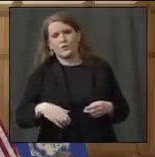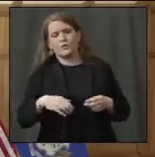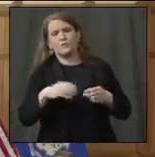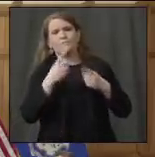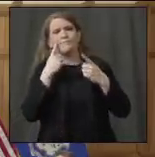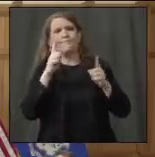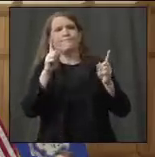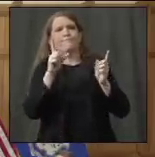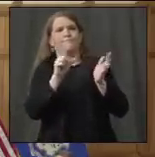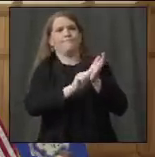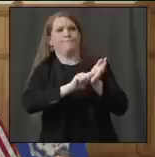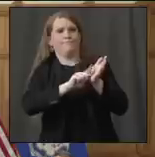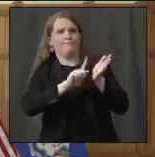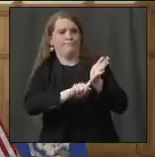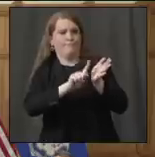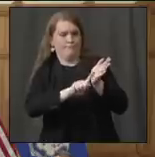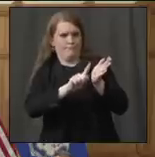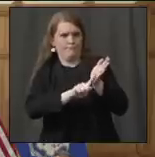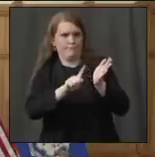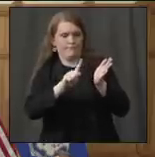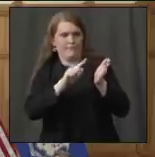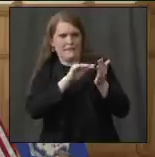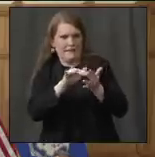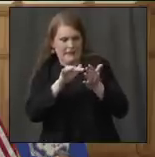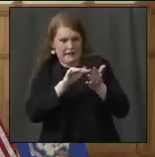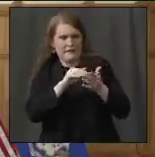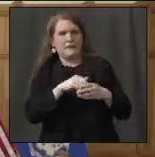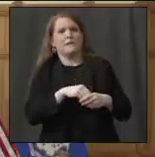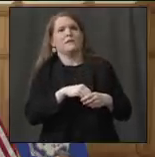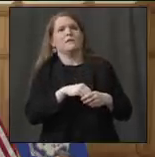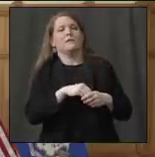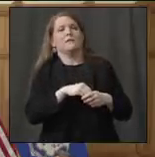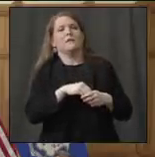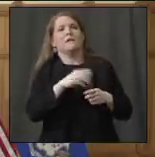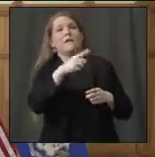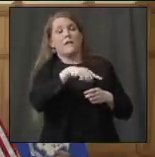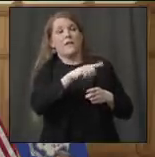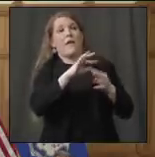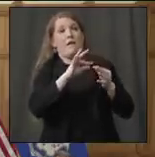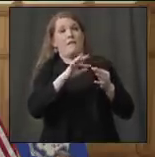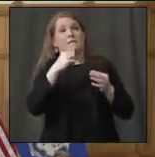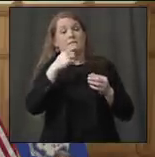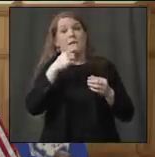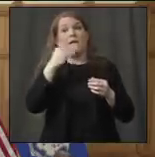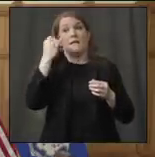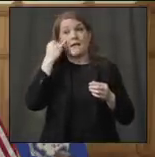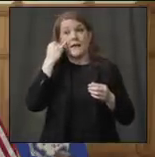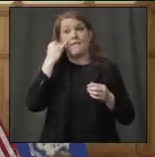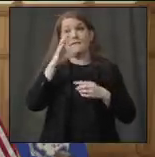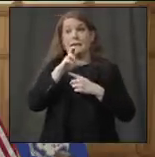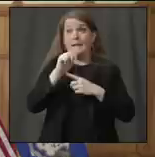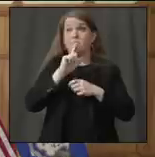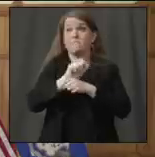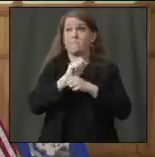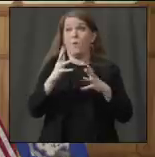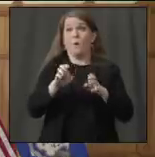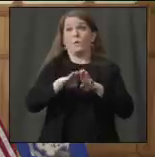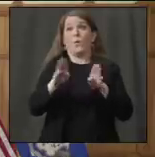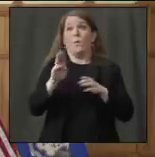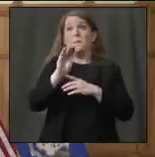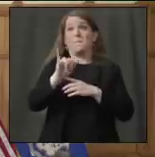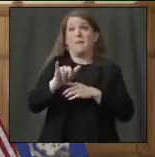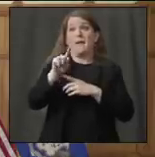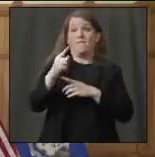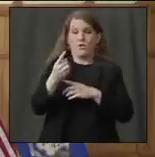on May 1st, which I know isn't in the realm of possibilities, we would have to increase our testing by about 15,000 tests per